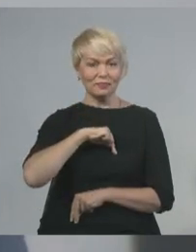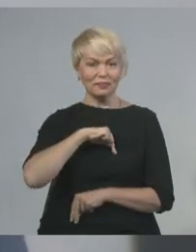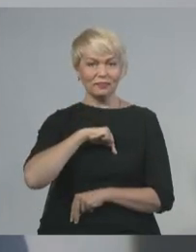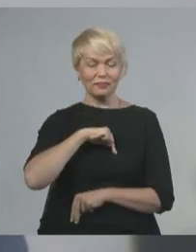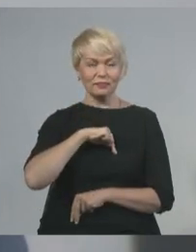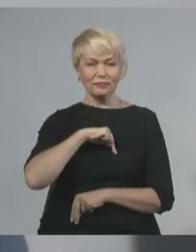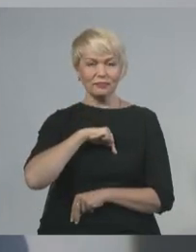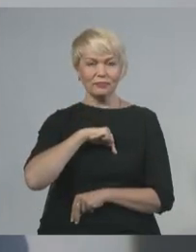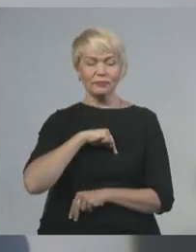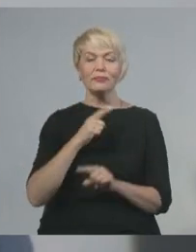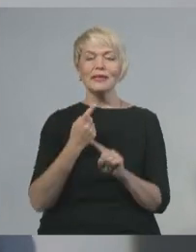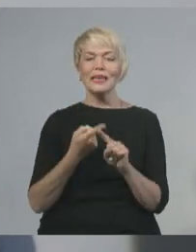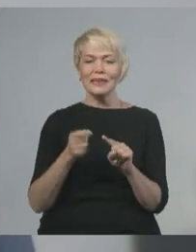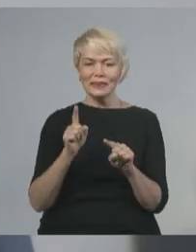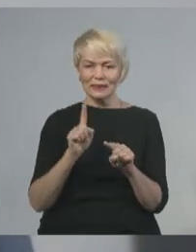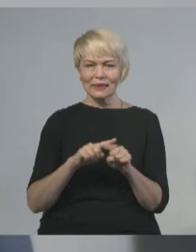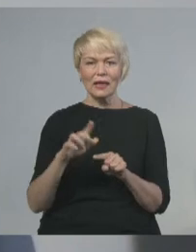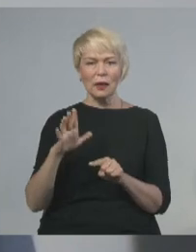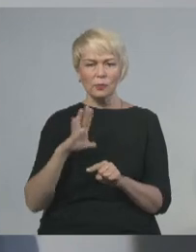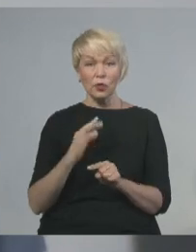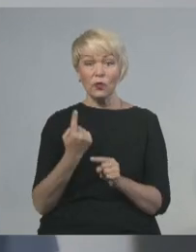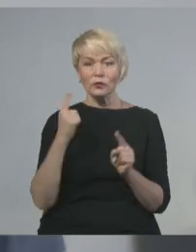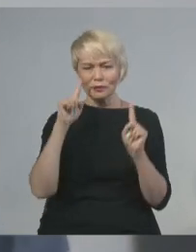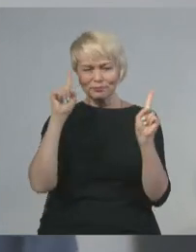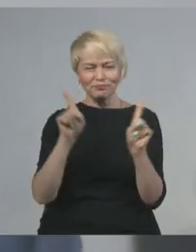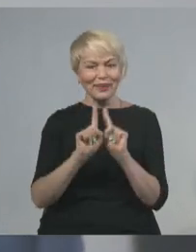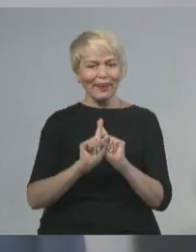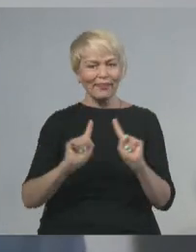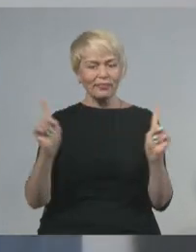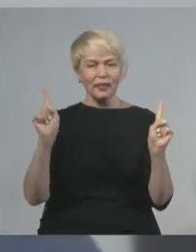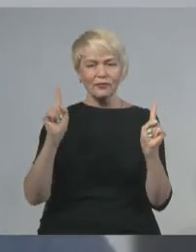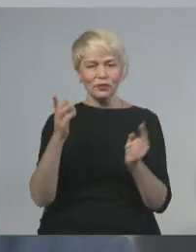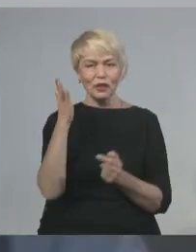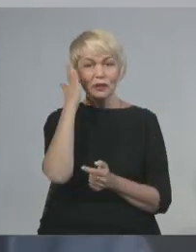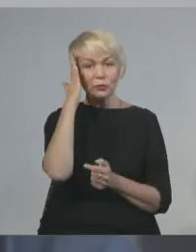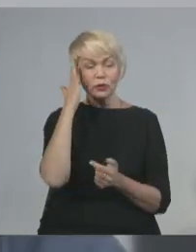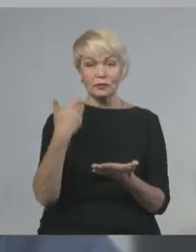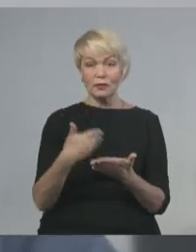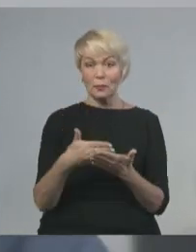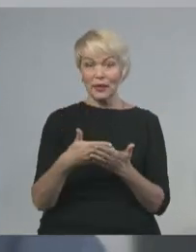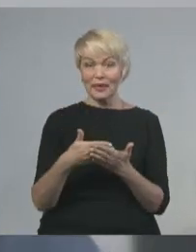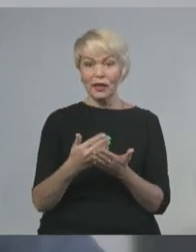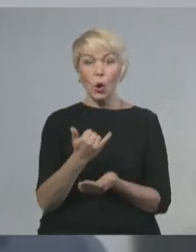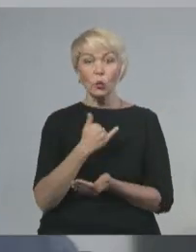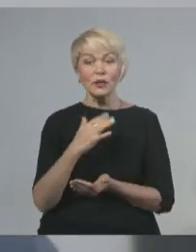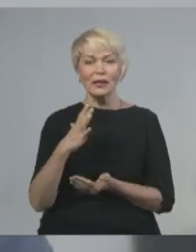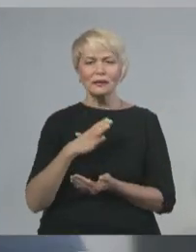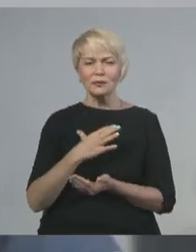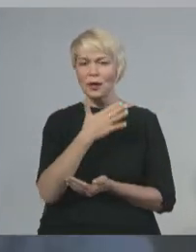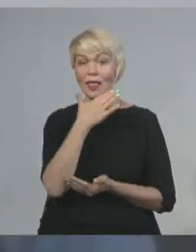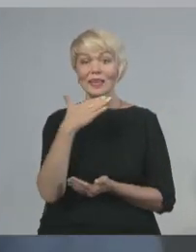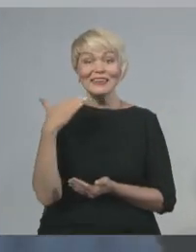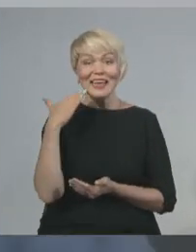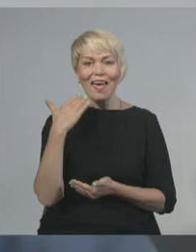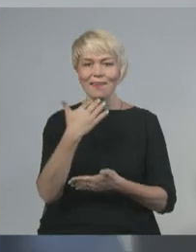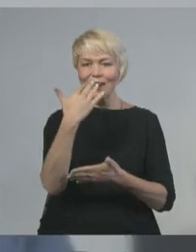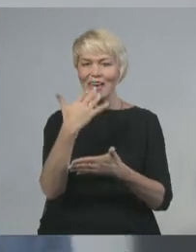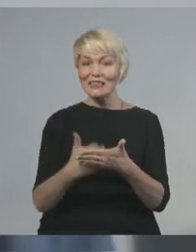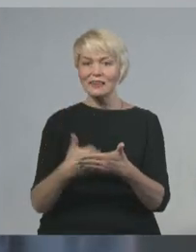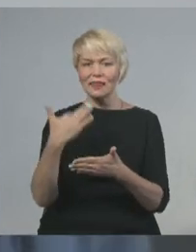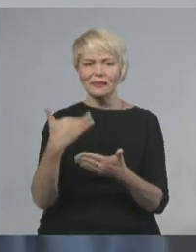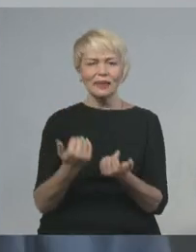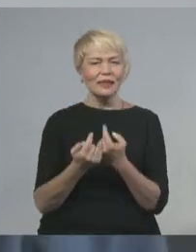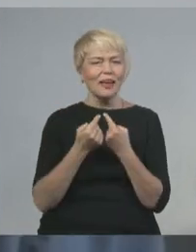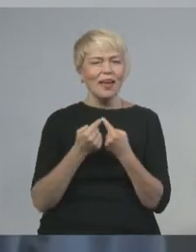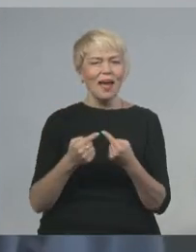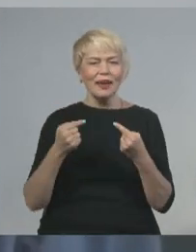we uh for example we had a series on on human stories like people check